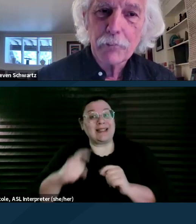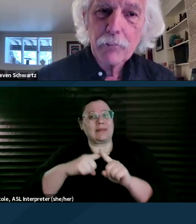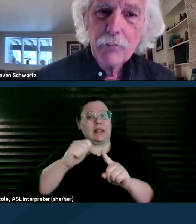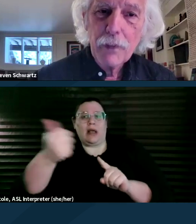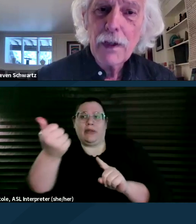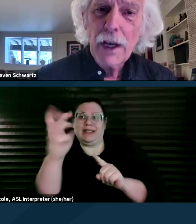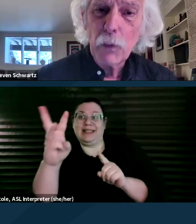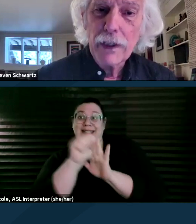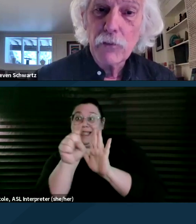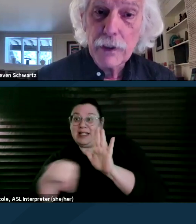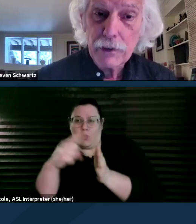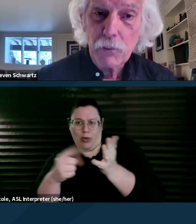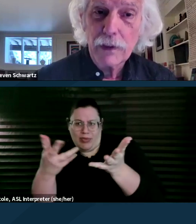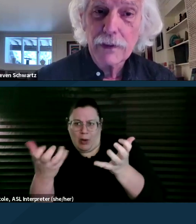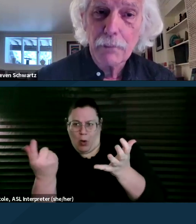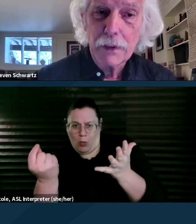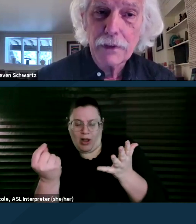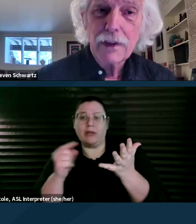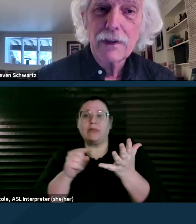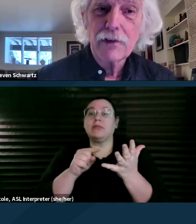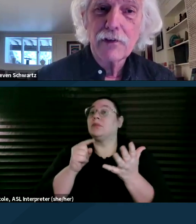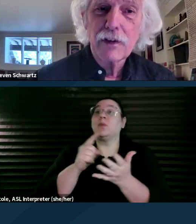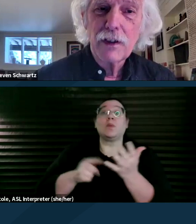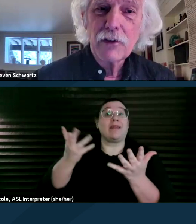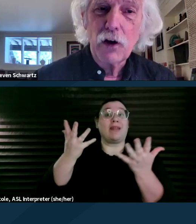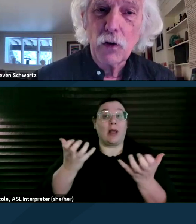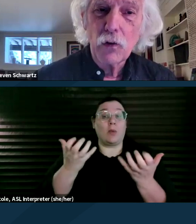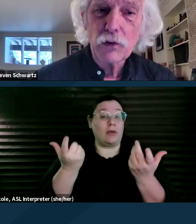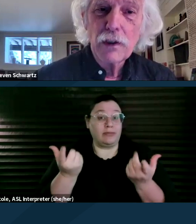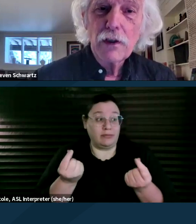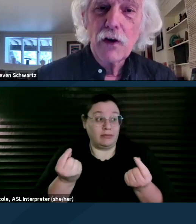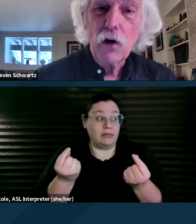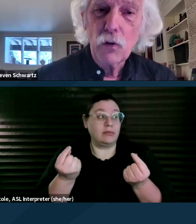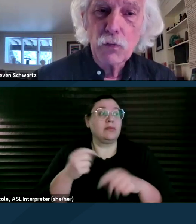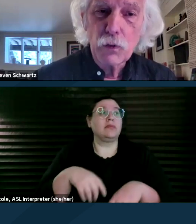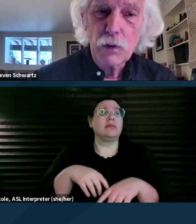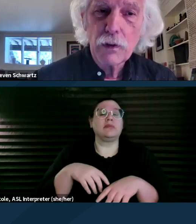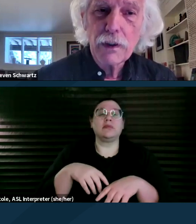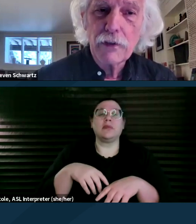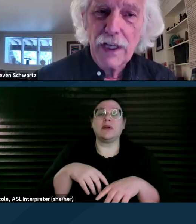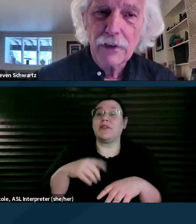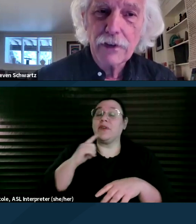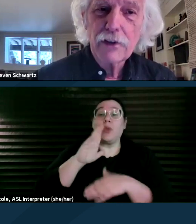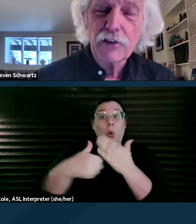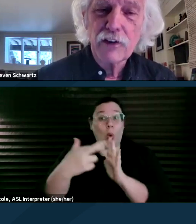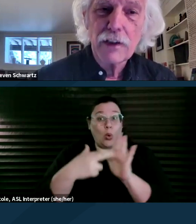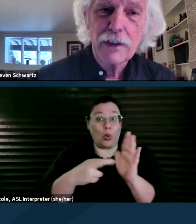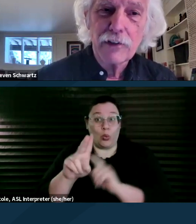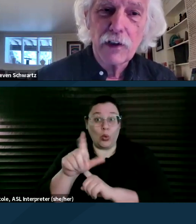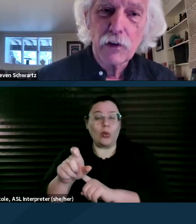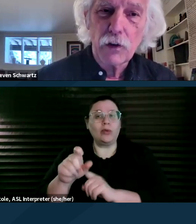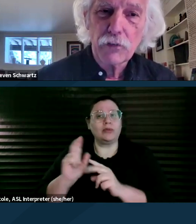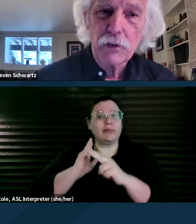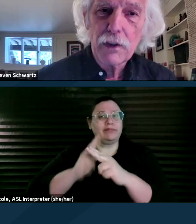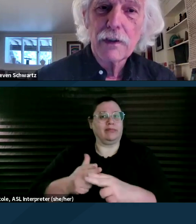happen. And what they really want to happen is to hold the whole rule invalid, to say that